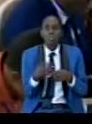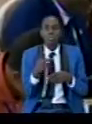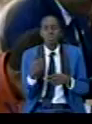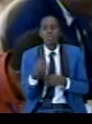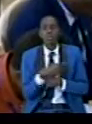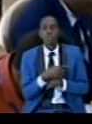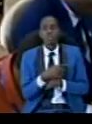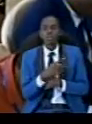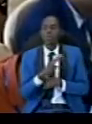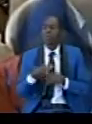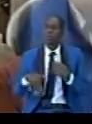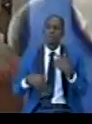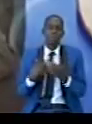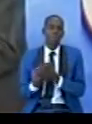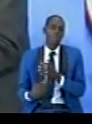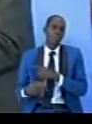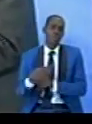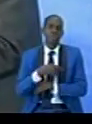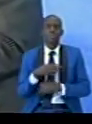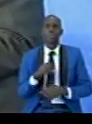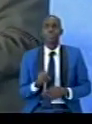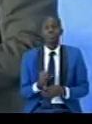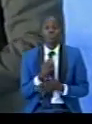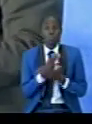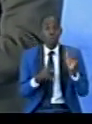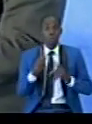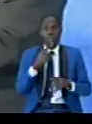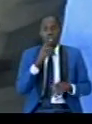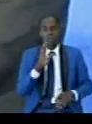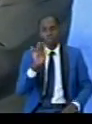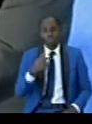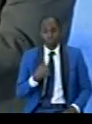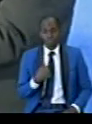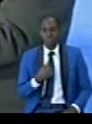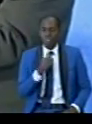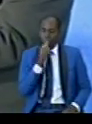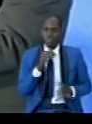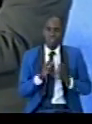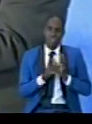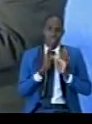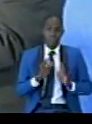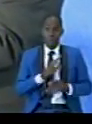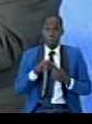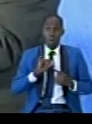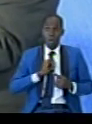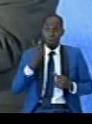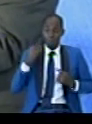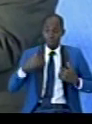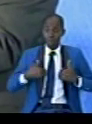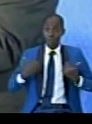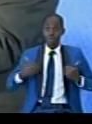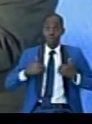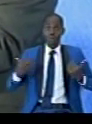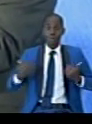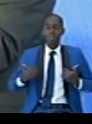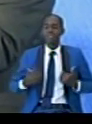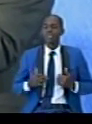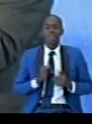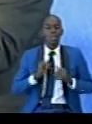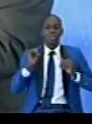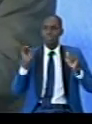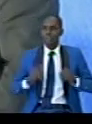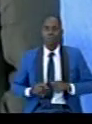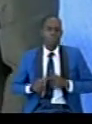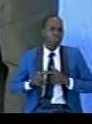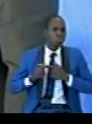You know, there are people that I'm a believer. When I was younger, I could run the race all alone in the